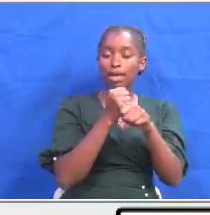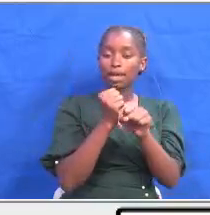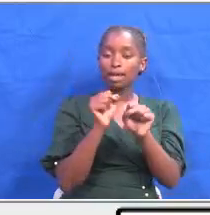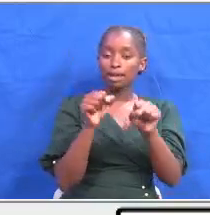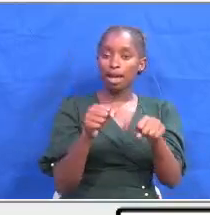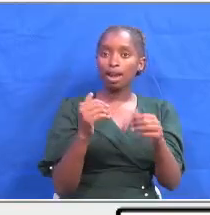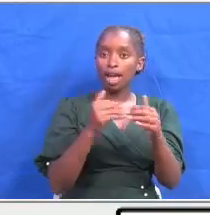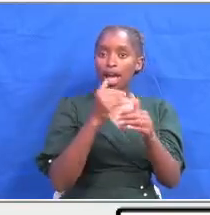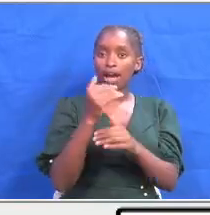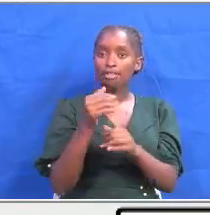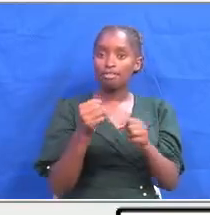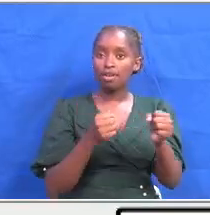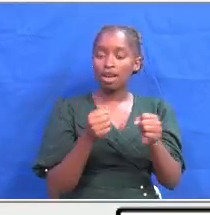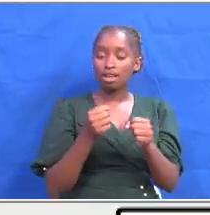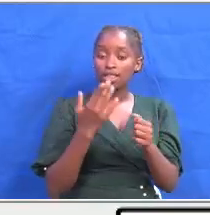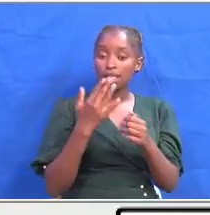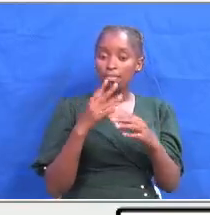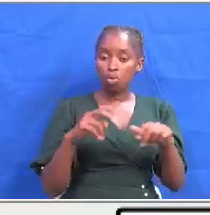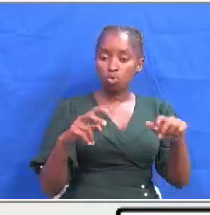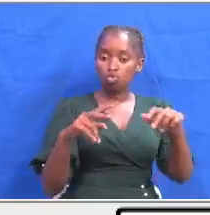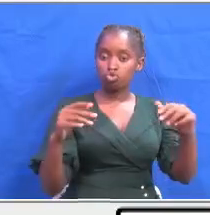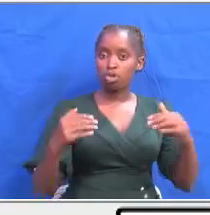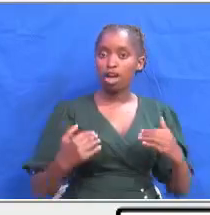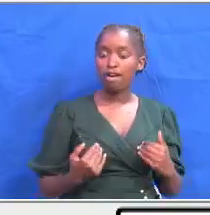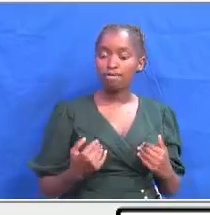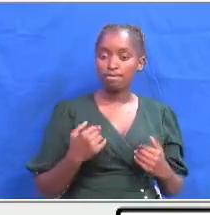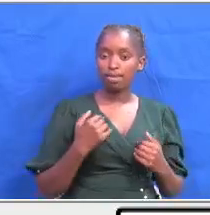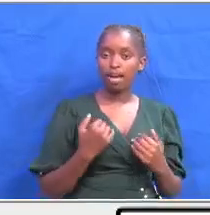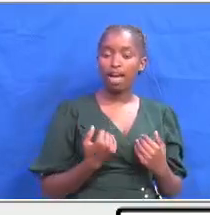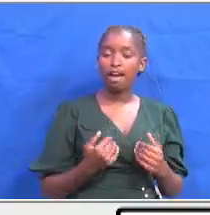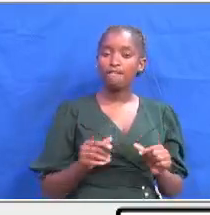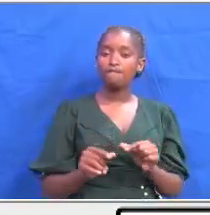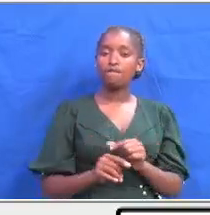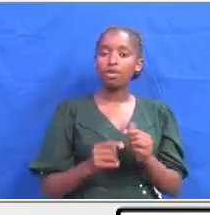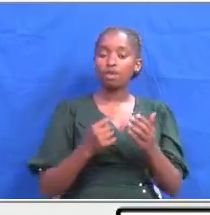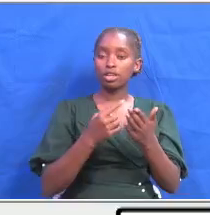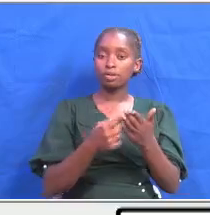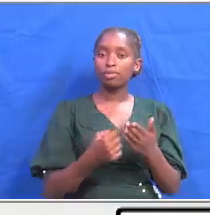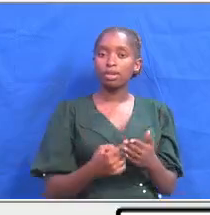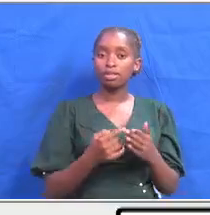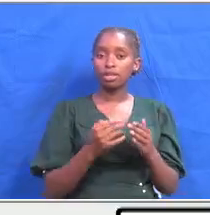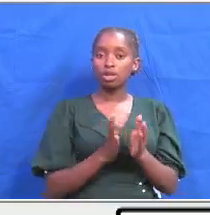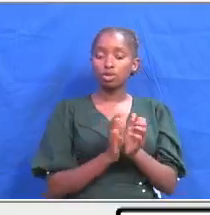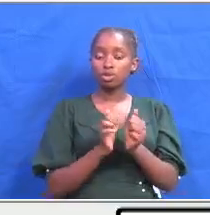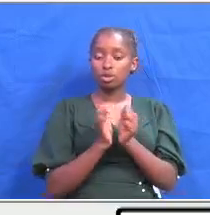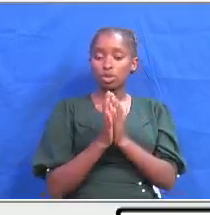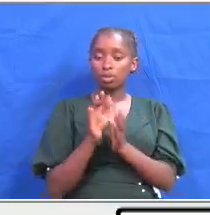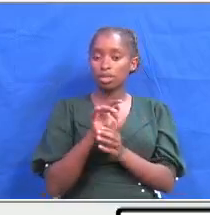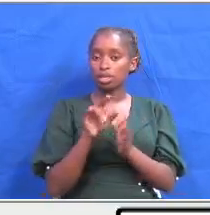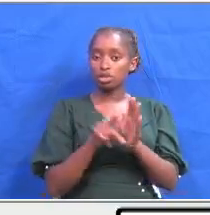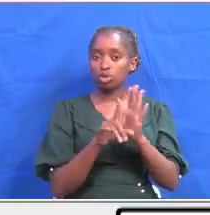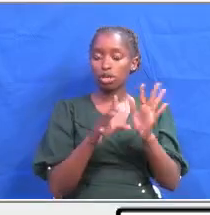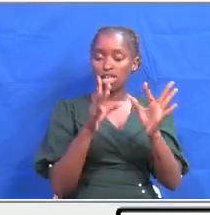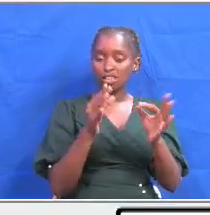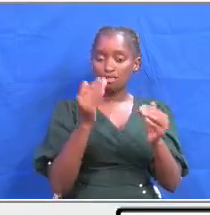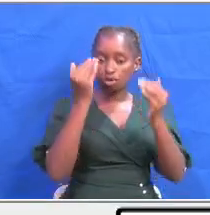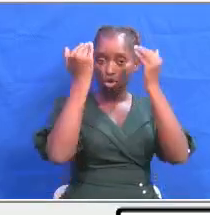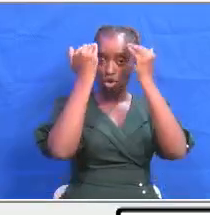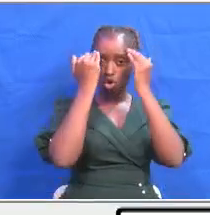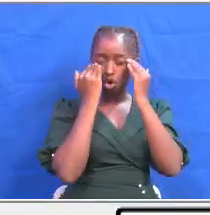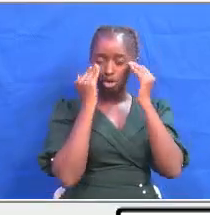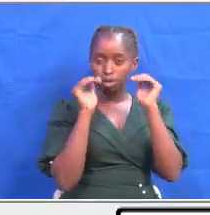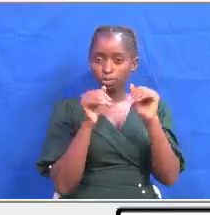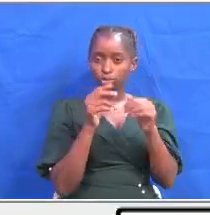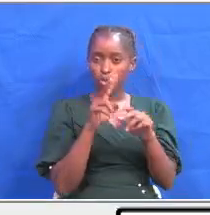review. That's why they have administrative review option. There's a very fierce debate among lawyers whether court can review a decision. In